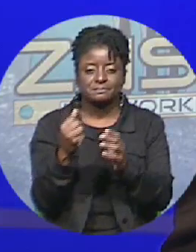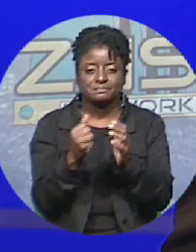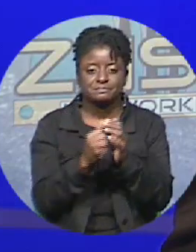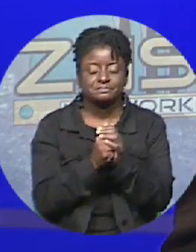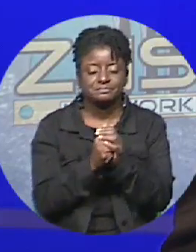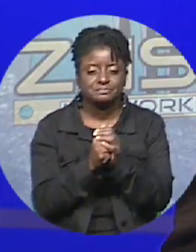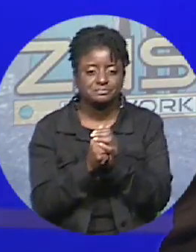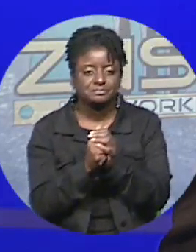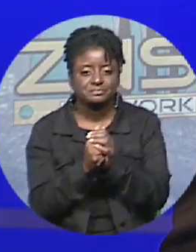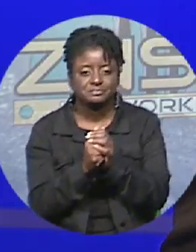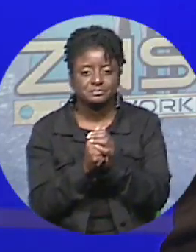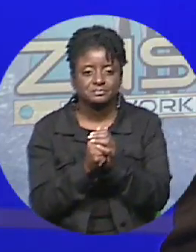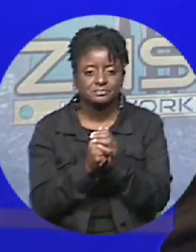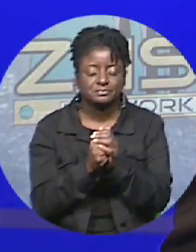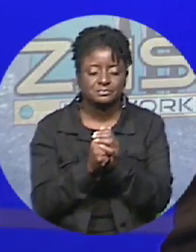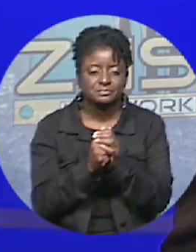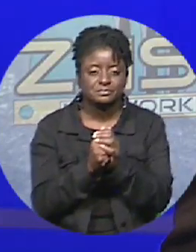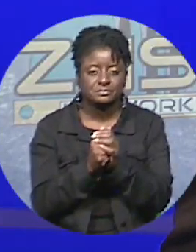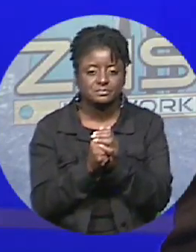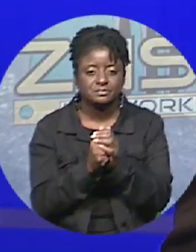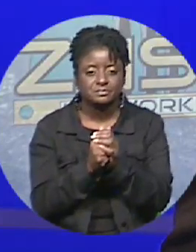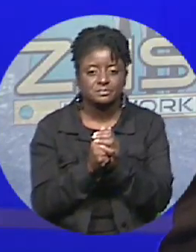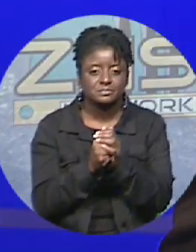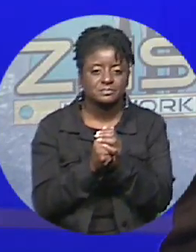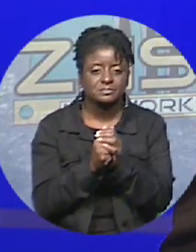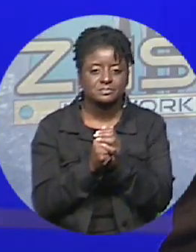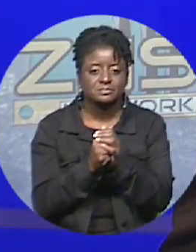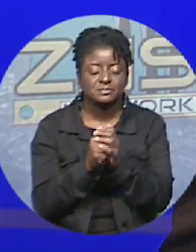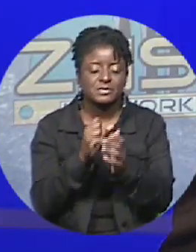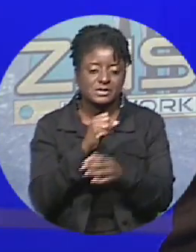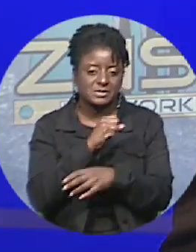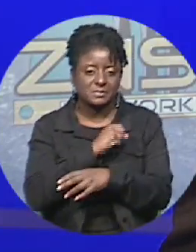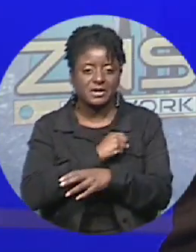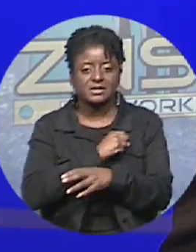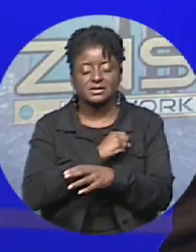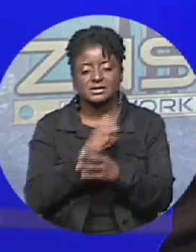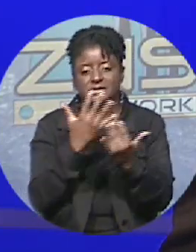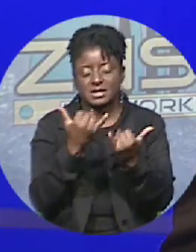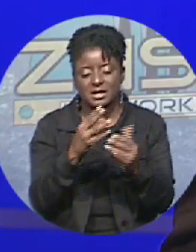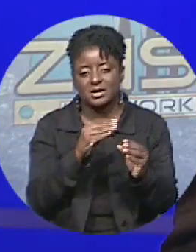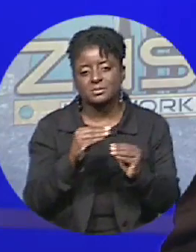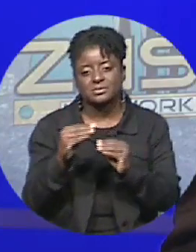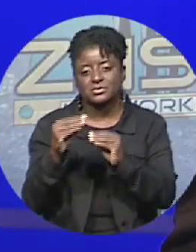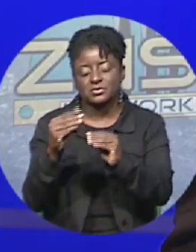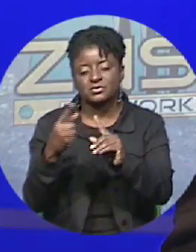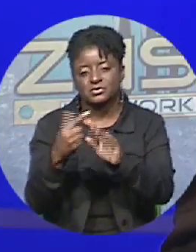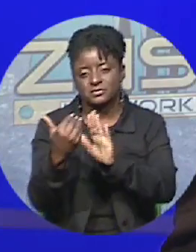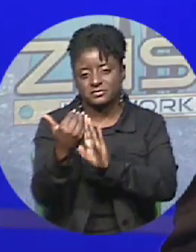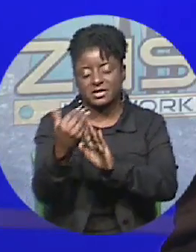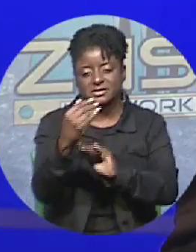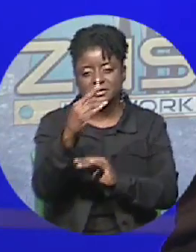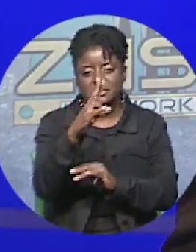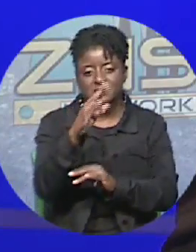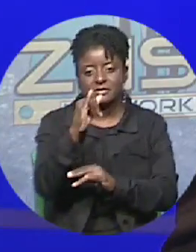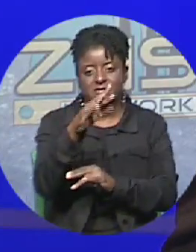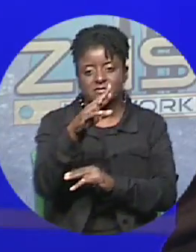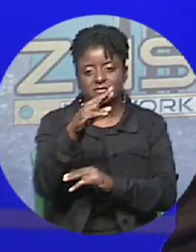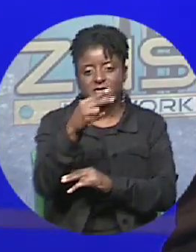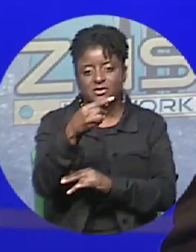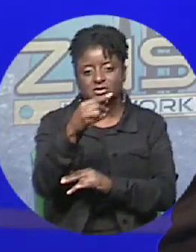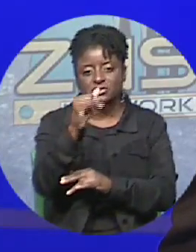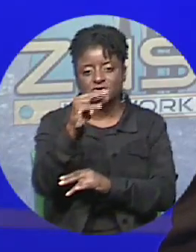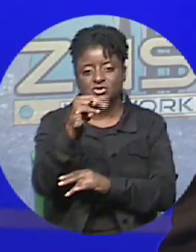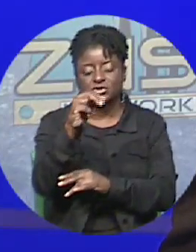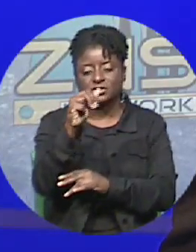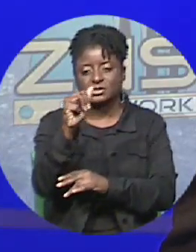points, 4 assists, 3 rebounds, and a steal. The Spartans now move on to face Virginia in the round of 32 on